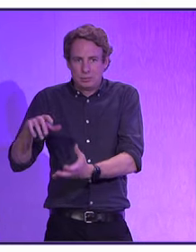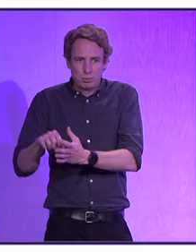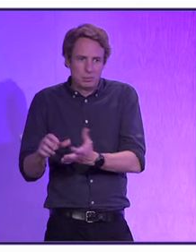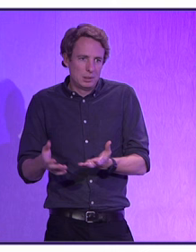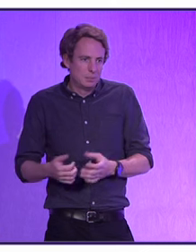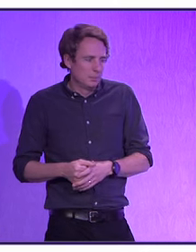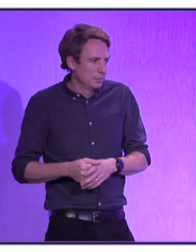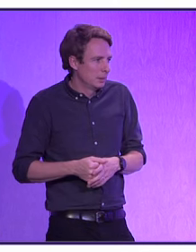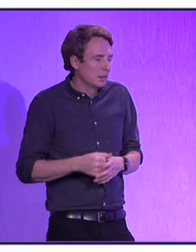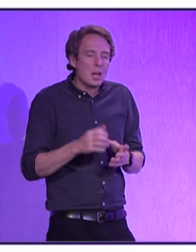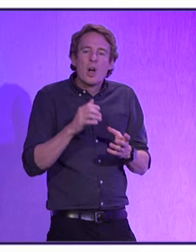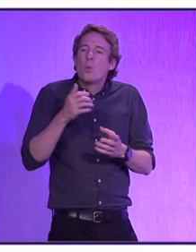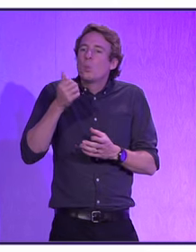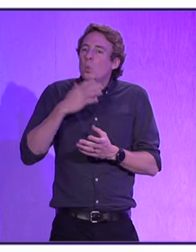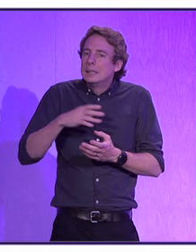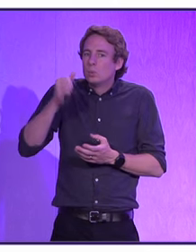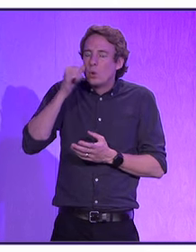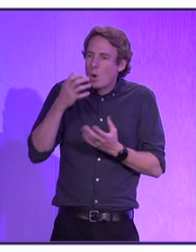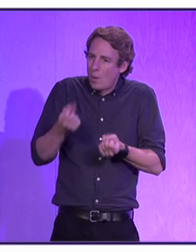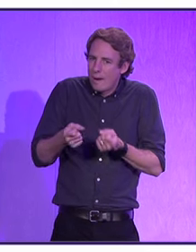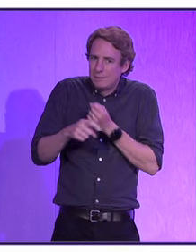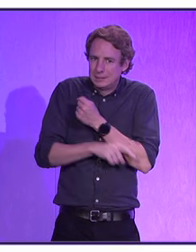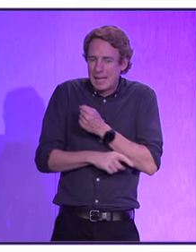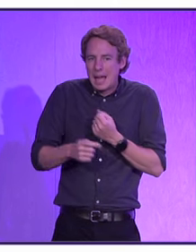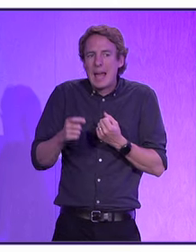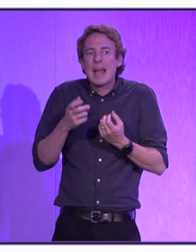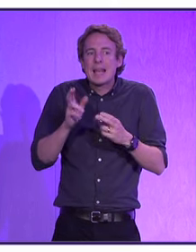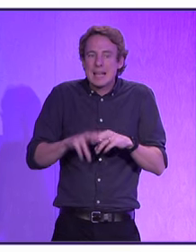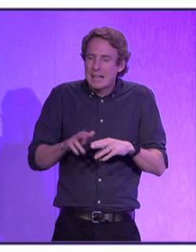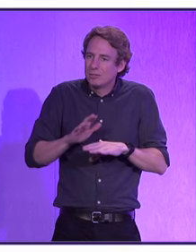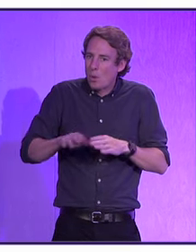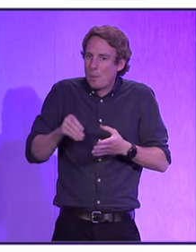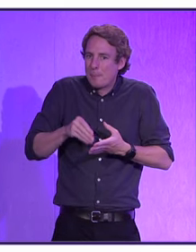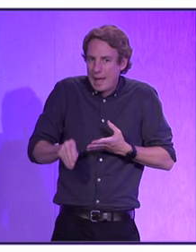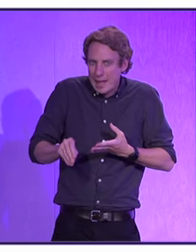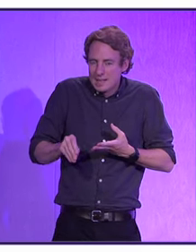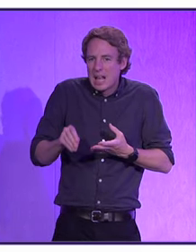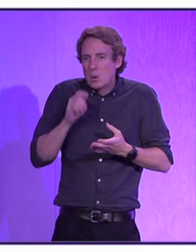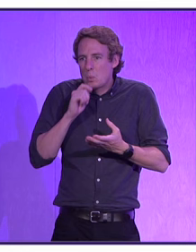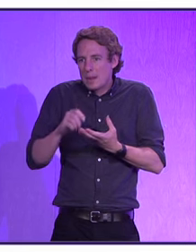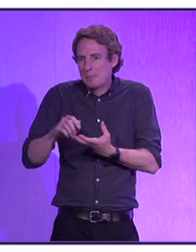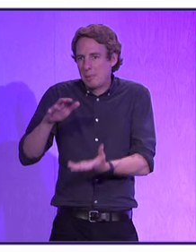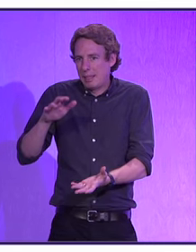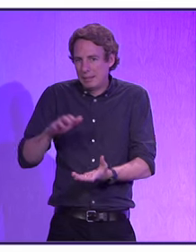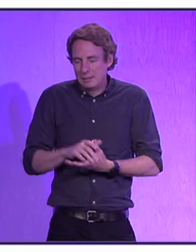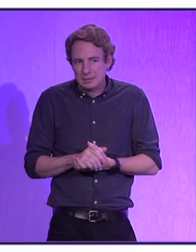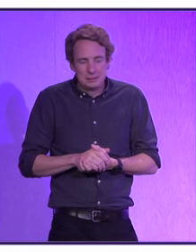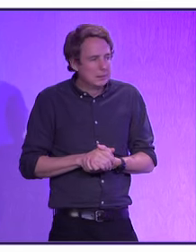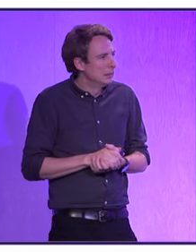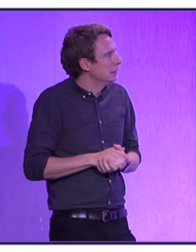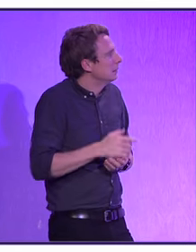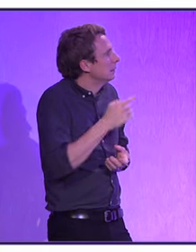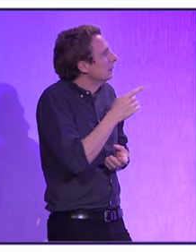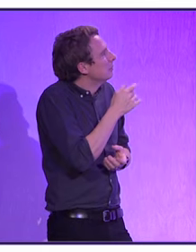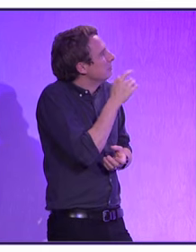need to know that we will pay for it at some point. So there are different ways to pay for this: incremental refactoring,